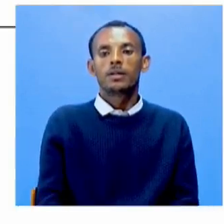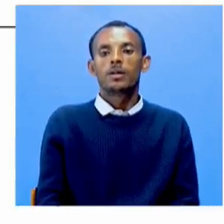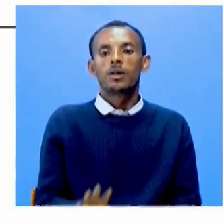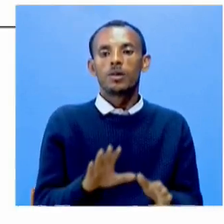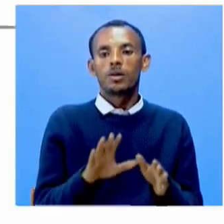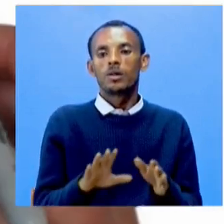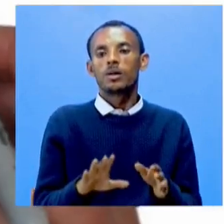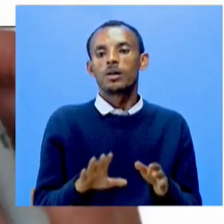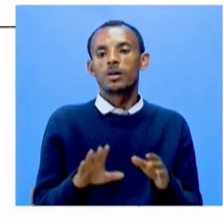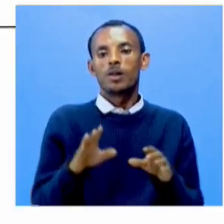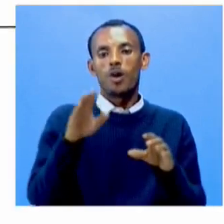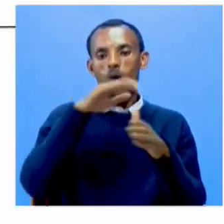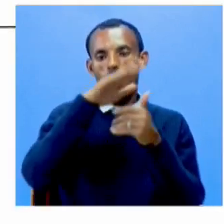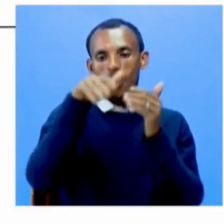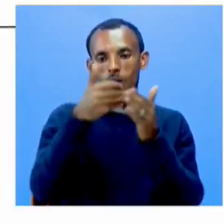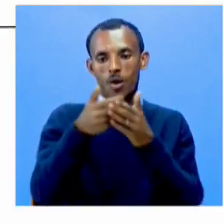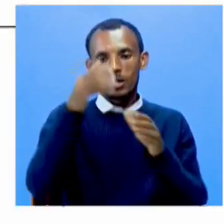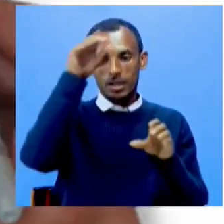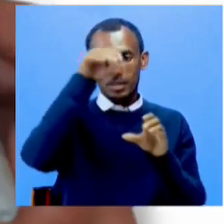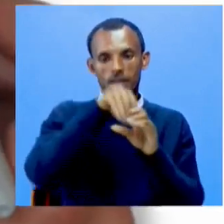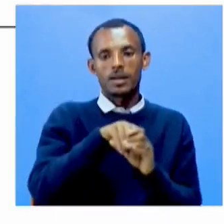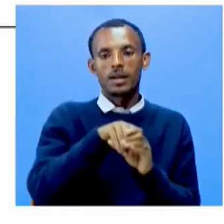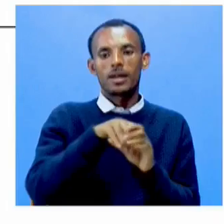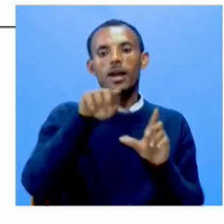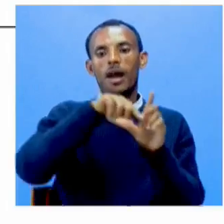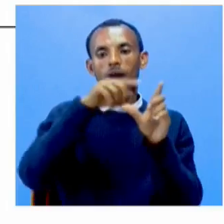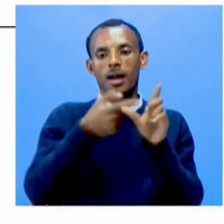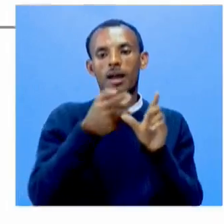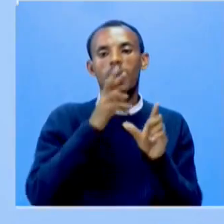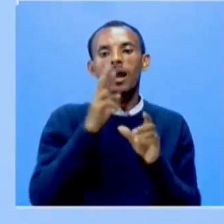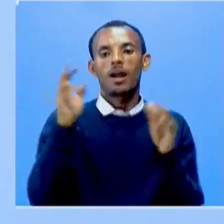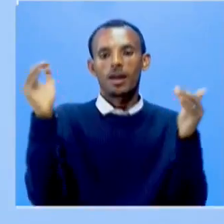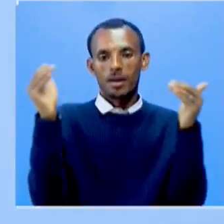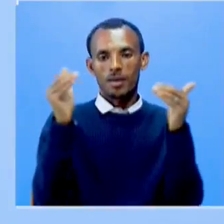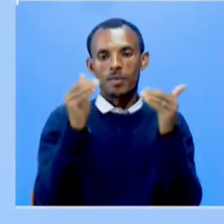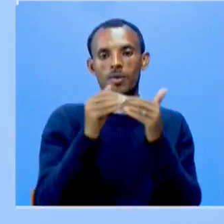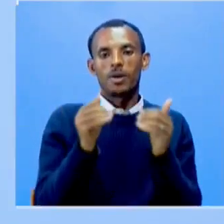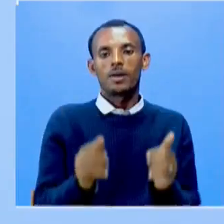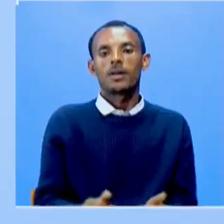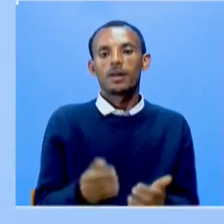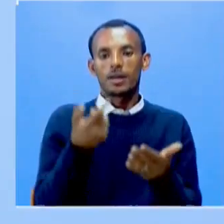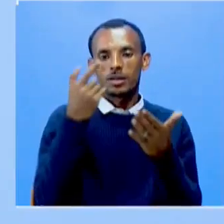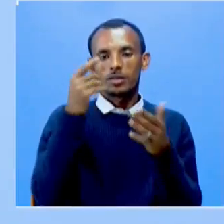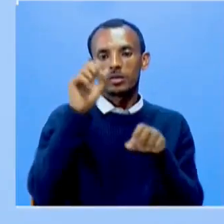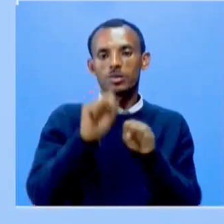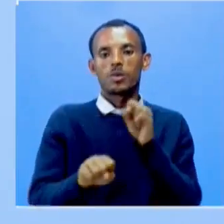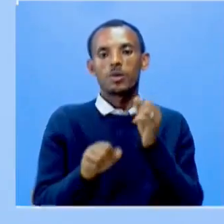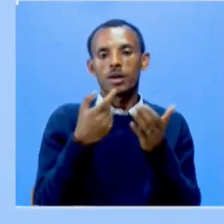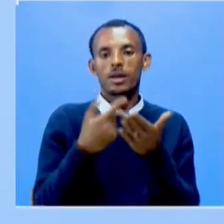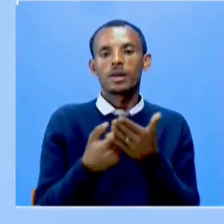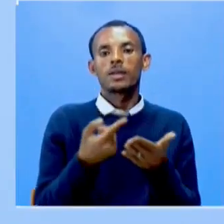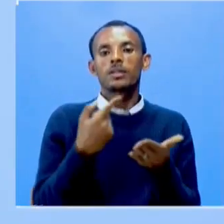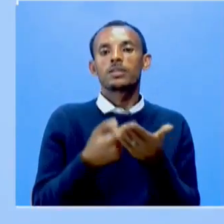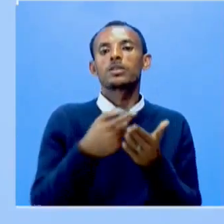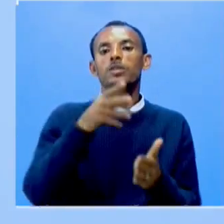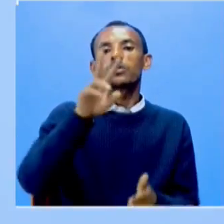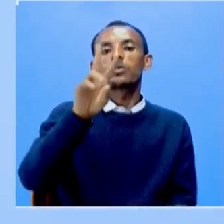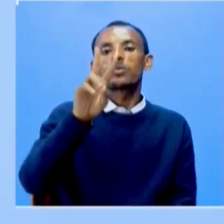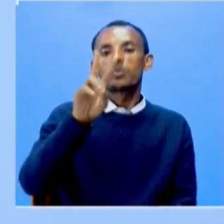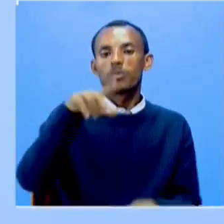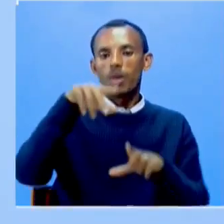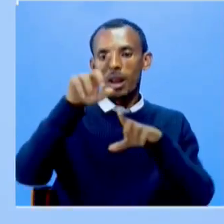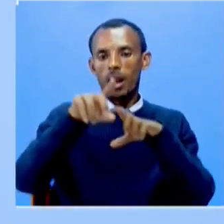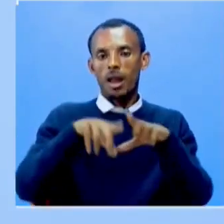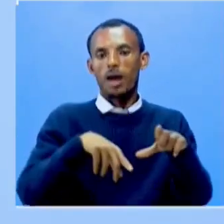alternate interior angles are congruent. So here, since these two lines